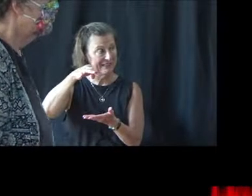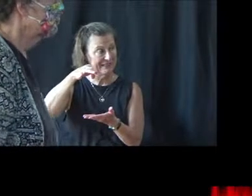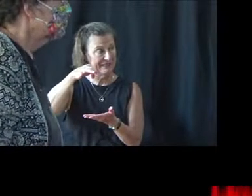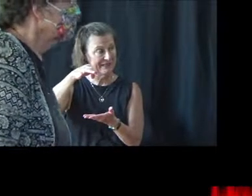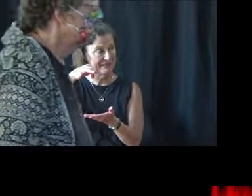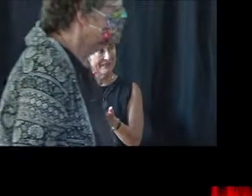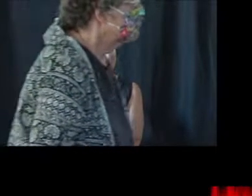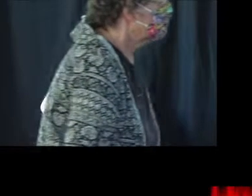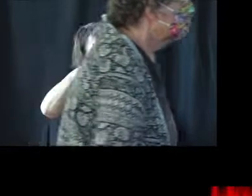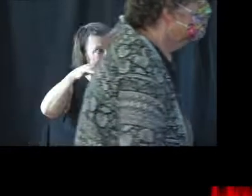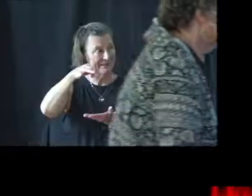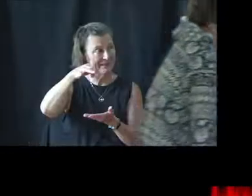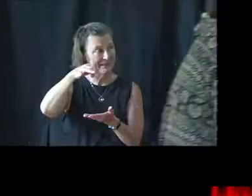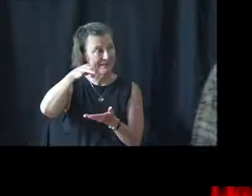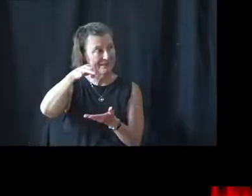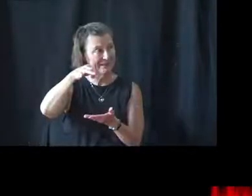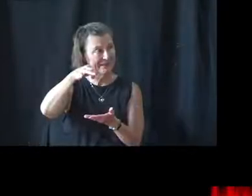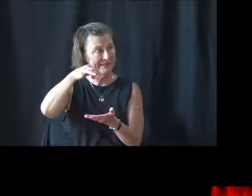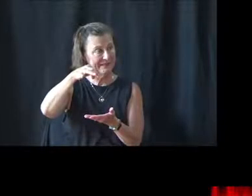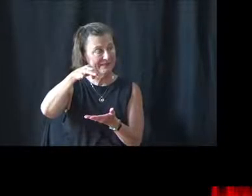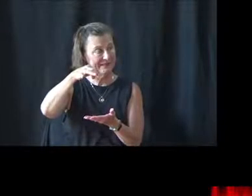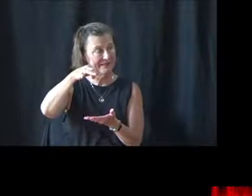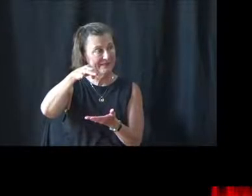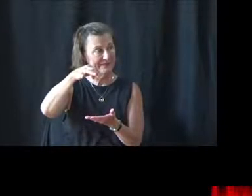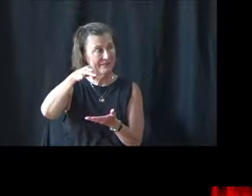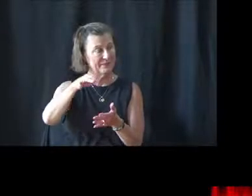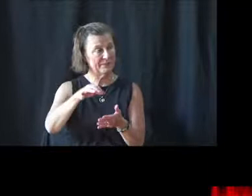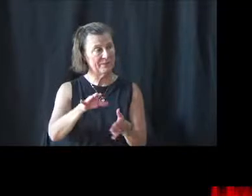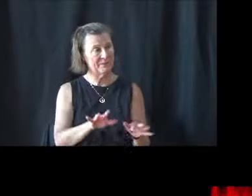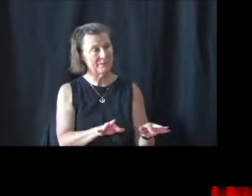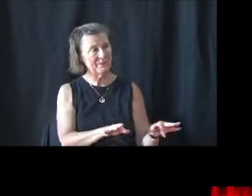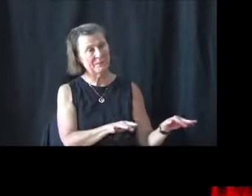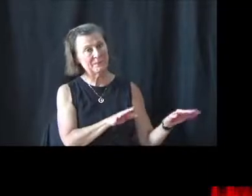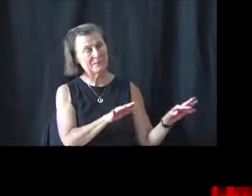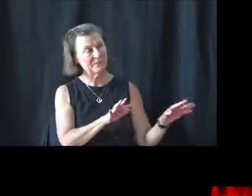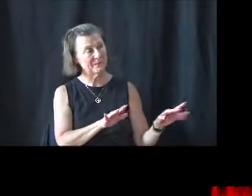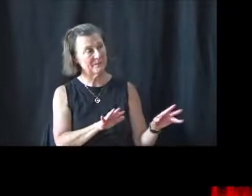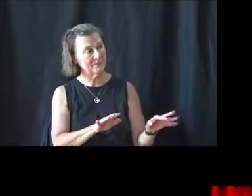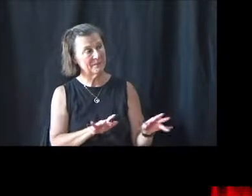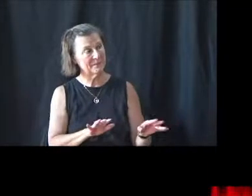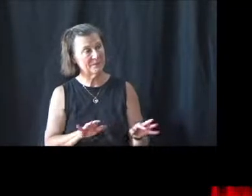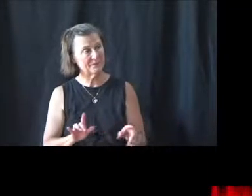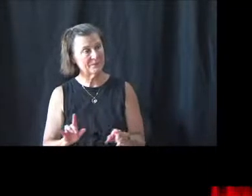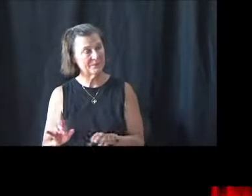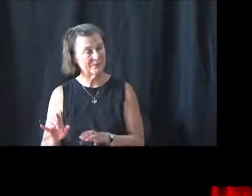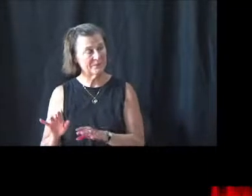You're going to be in charge of carrying that. So, all right, let's go back, guys.